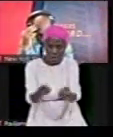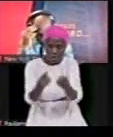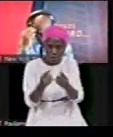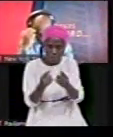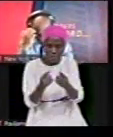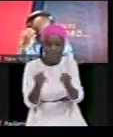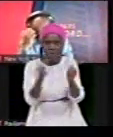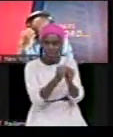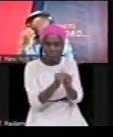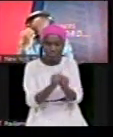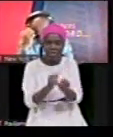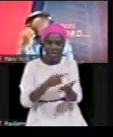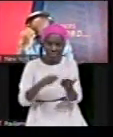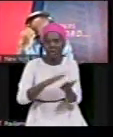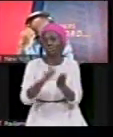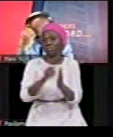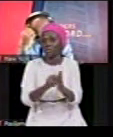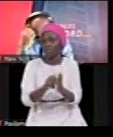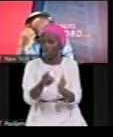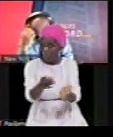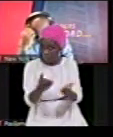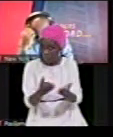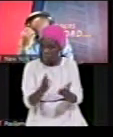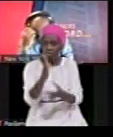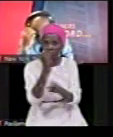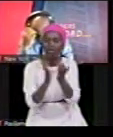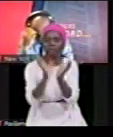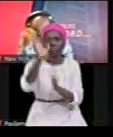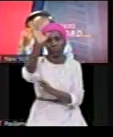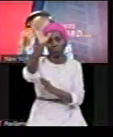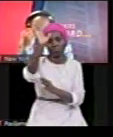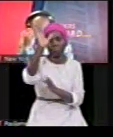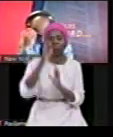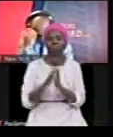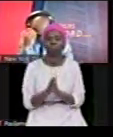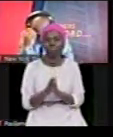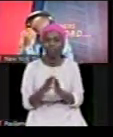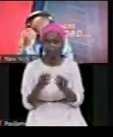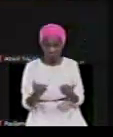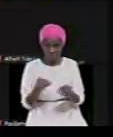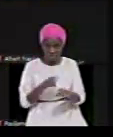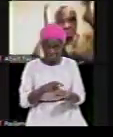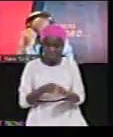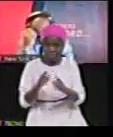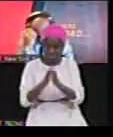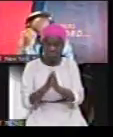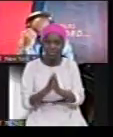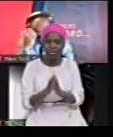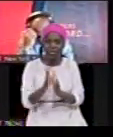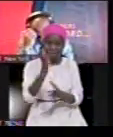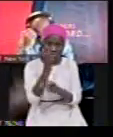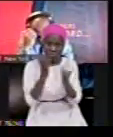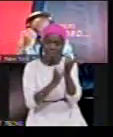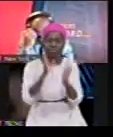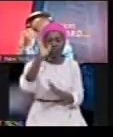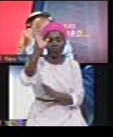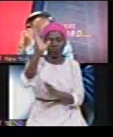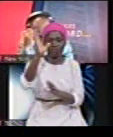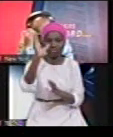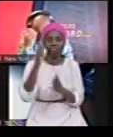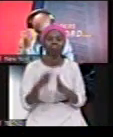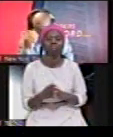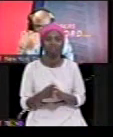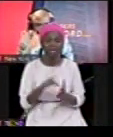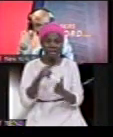righteousness. You raise up your hand. Praise the Lord. God bless you there. Your salvation has now come. This final day will not pass